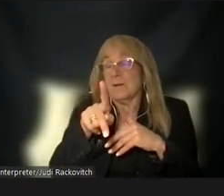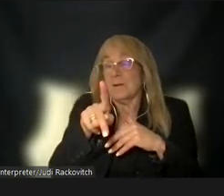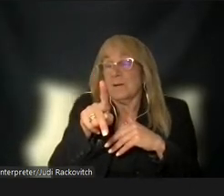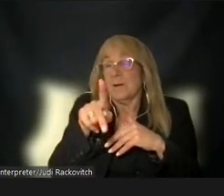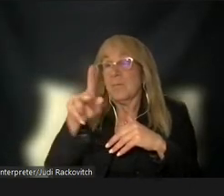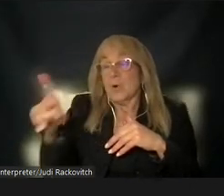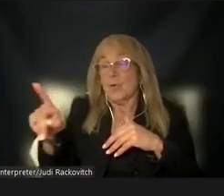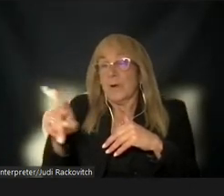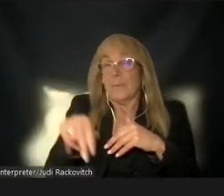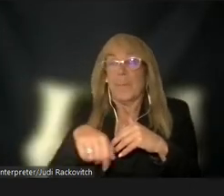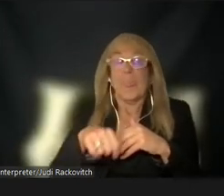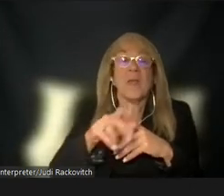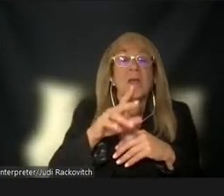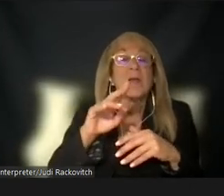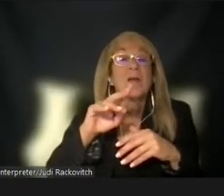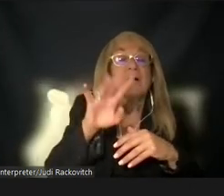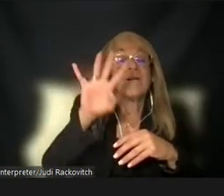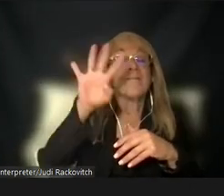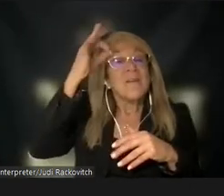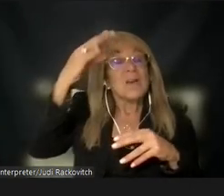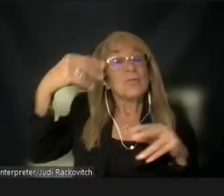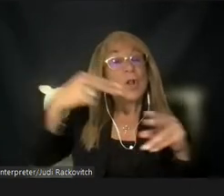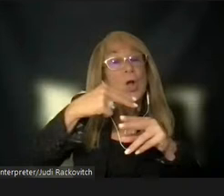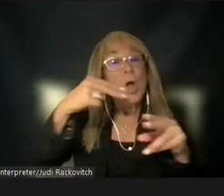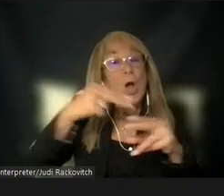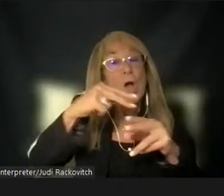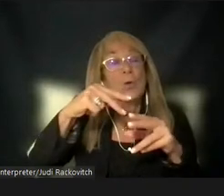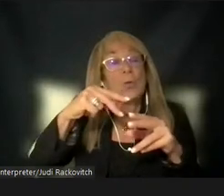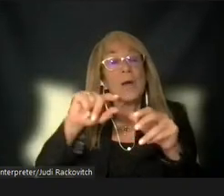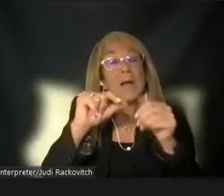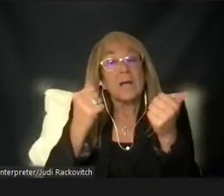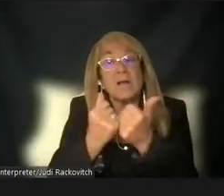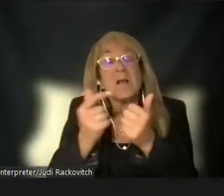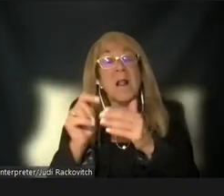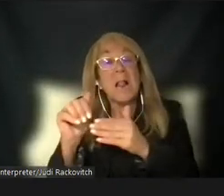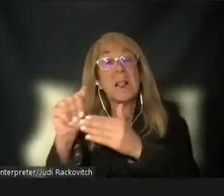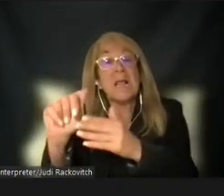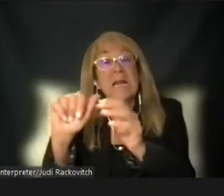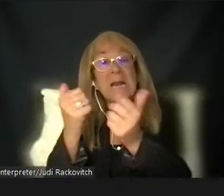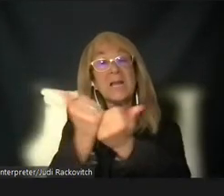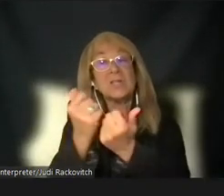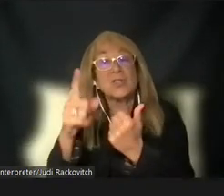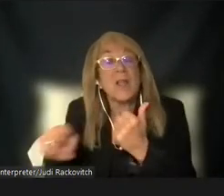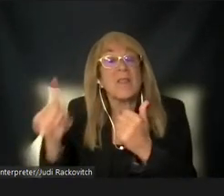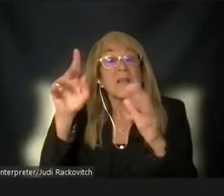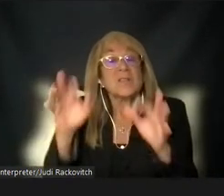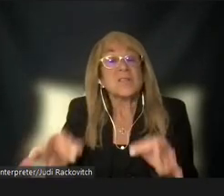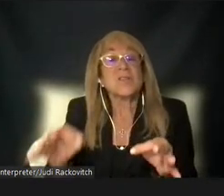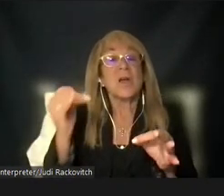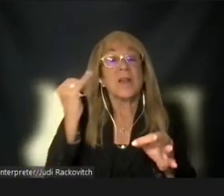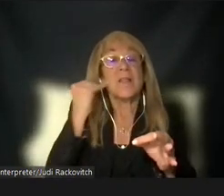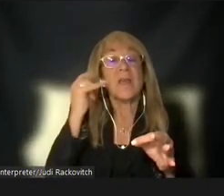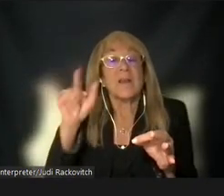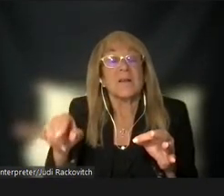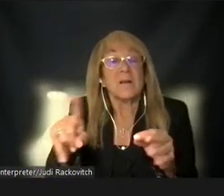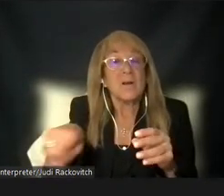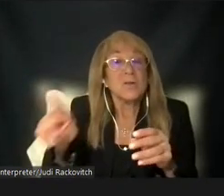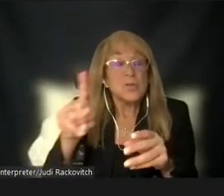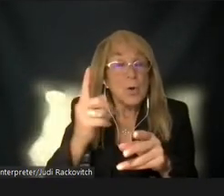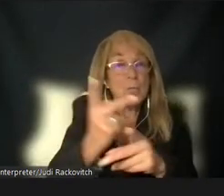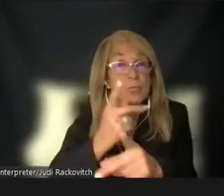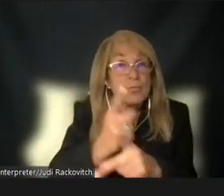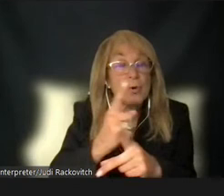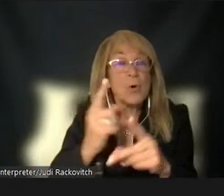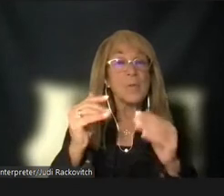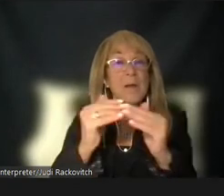Federal Highway Administration is the lead agency and has determined that an environmental assessment with extensive outreach is the appropriate level of